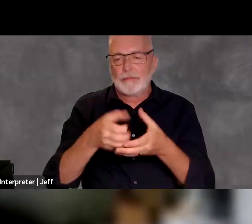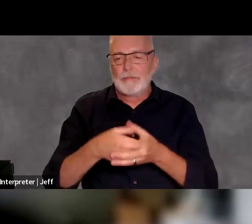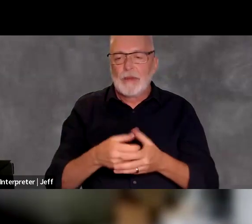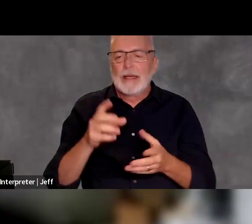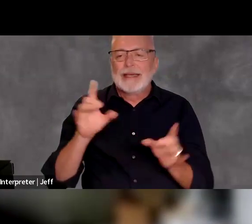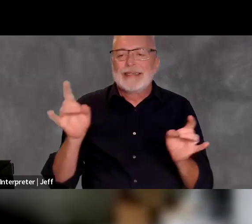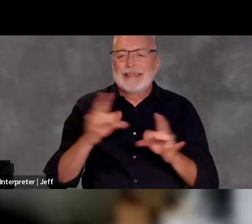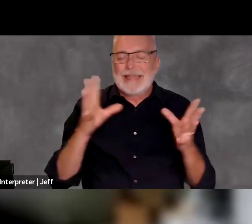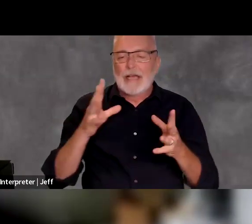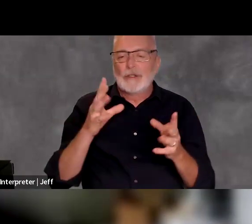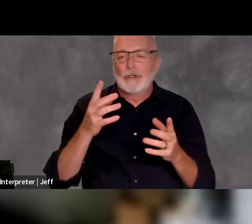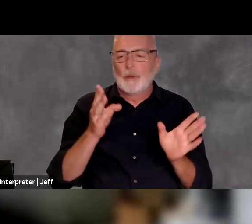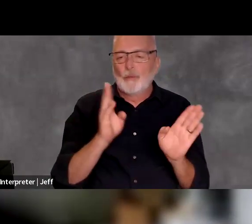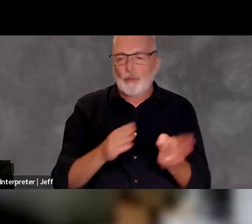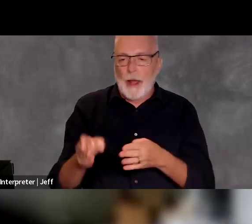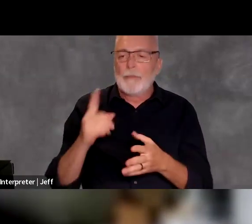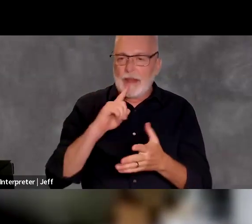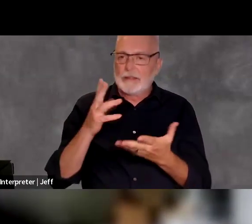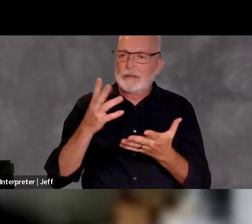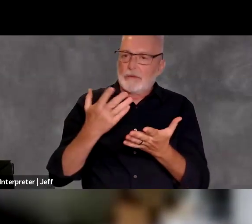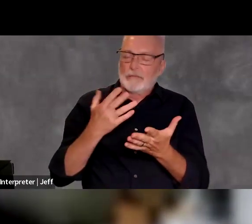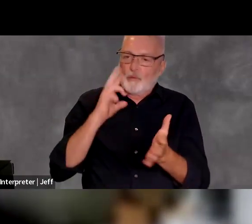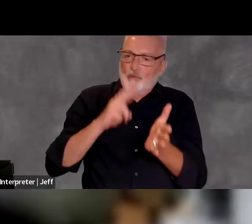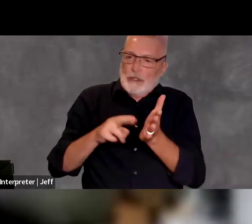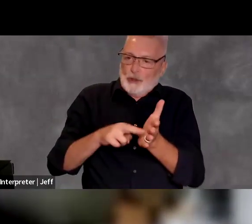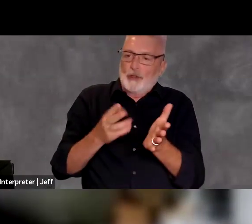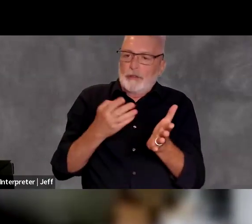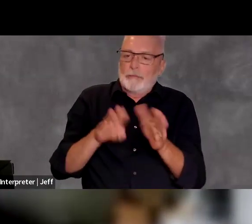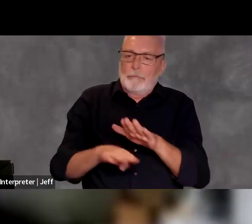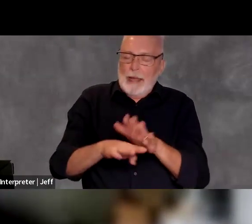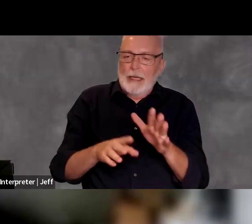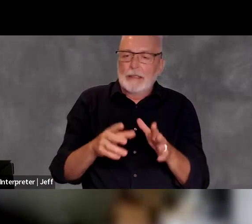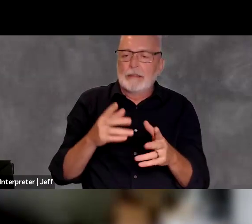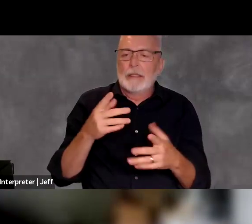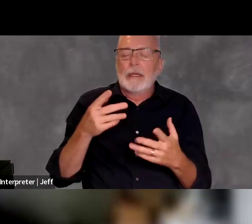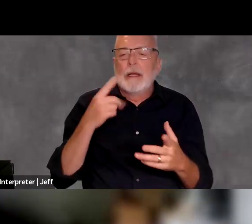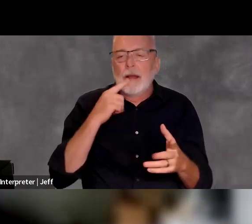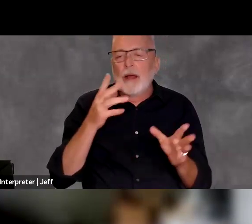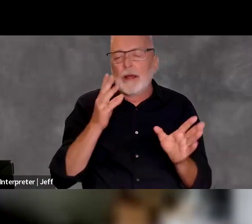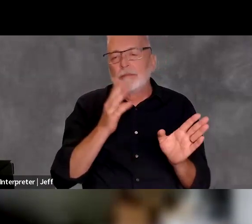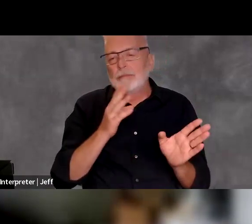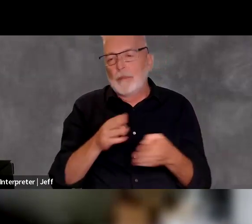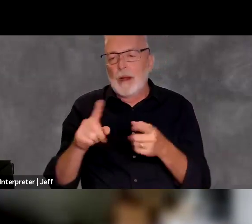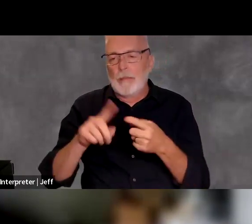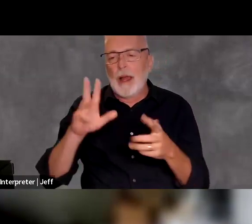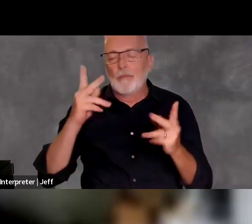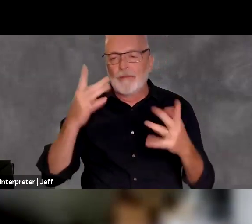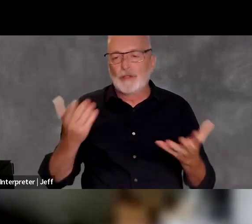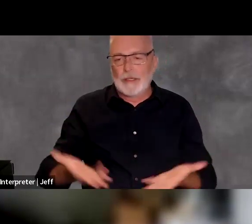a research-based preparedness program that was created by Professor Sato Ishida here at the College of Public